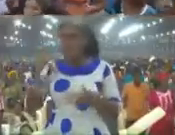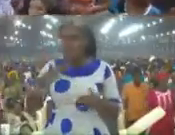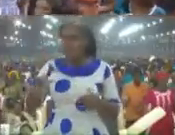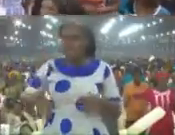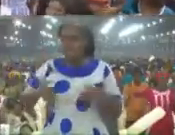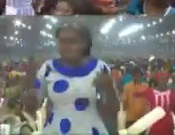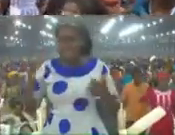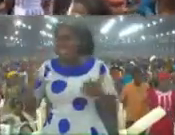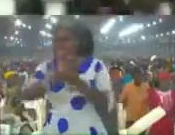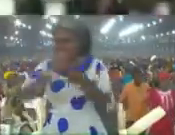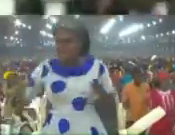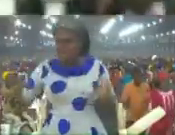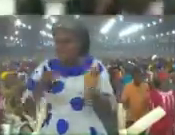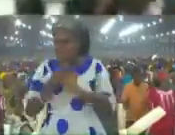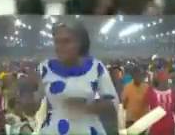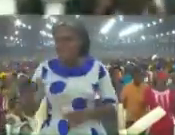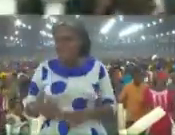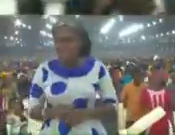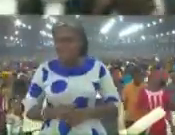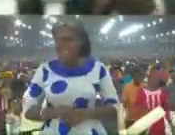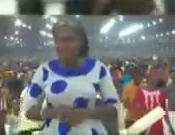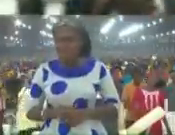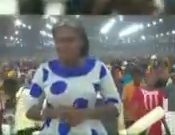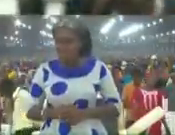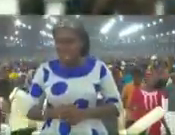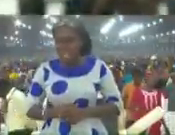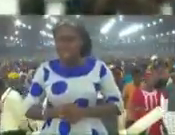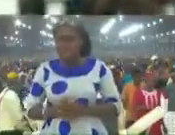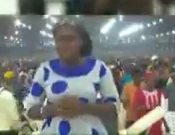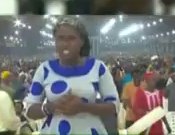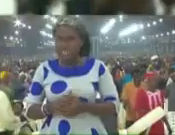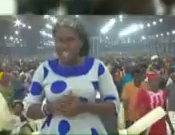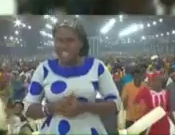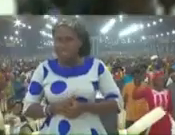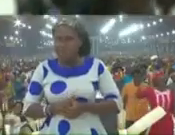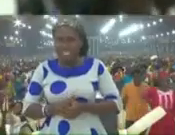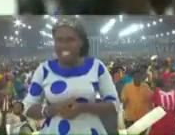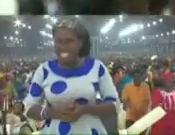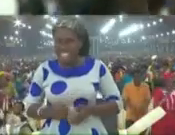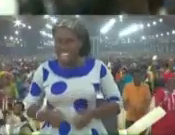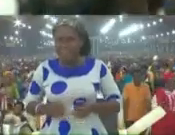Lift the siege. Papa, please leave the siege.